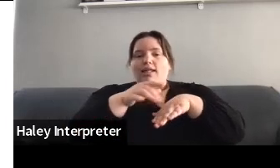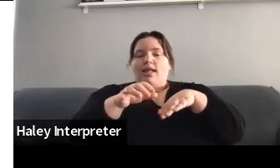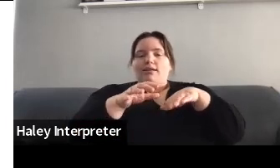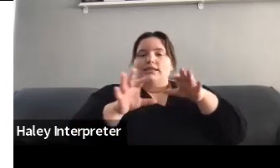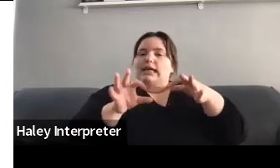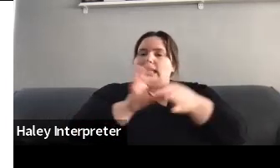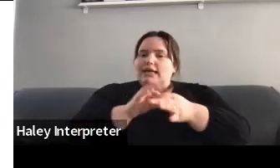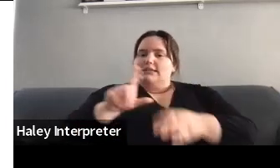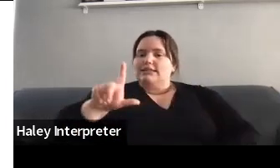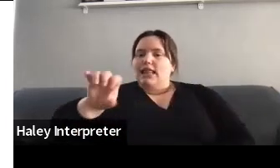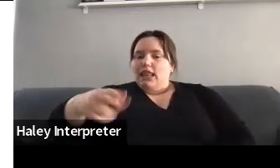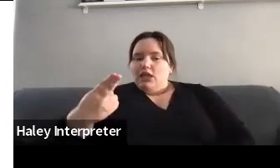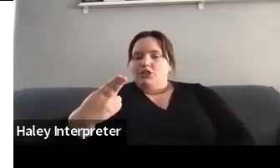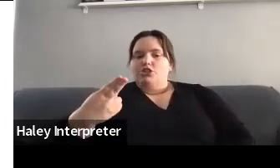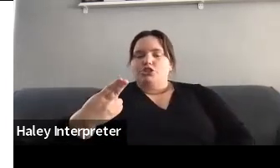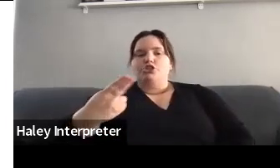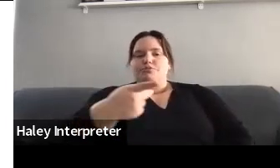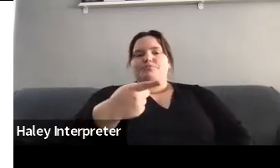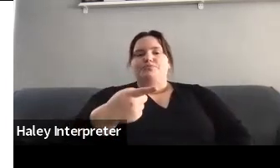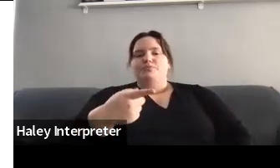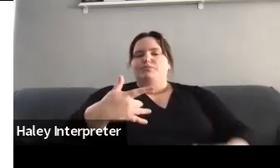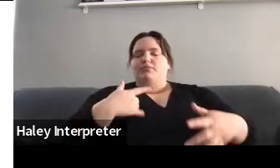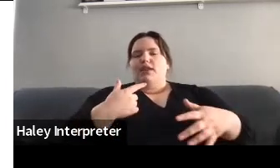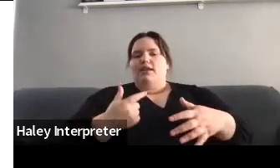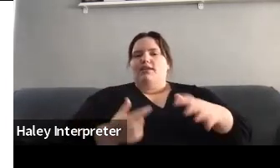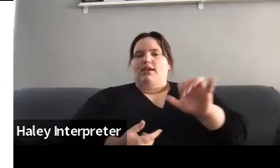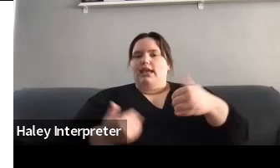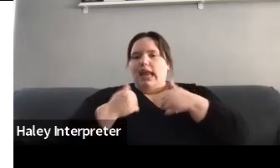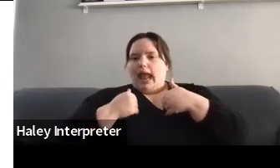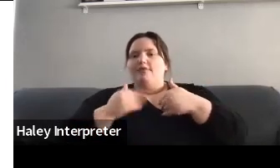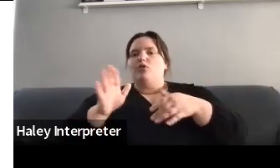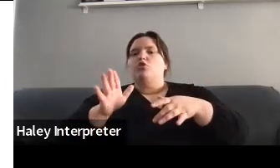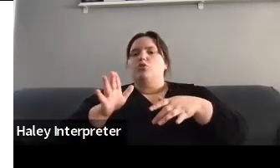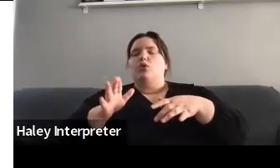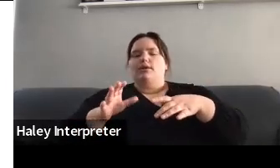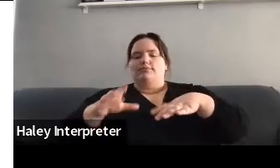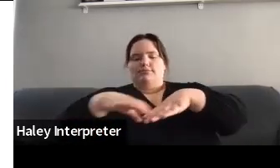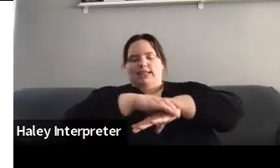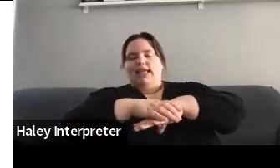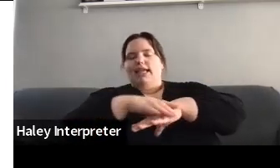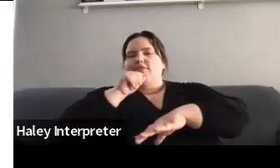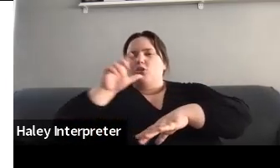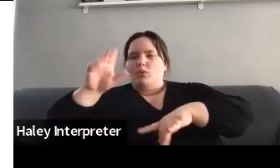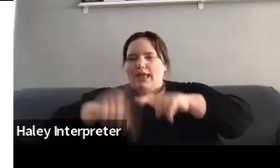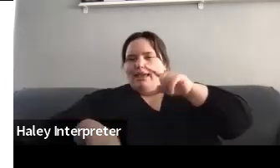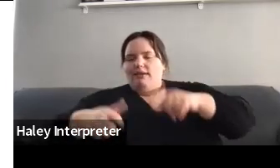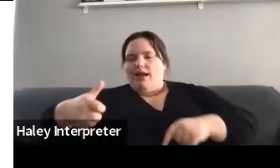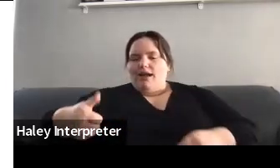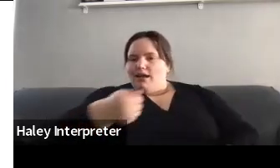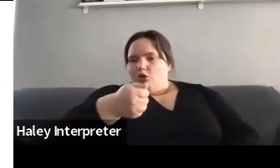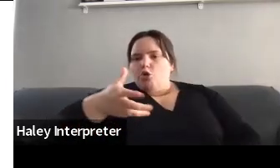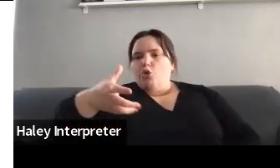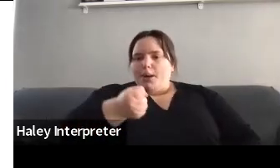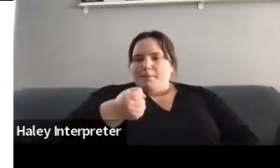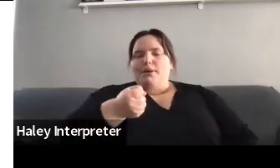attachment so that you can have that secure around your hand if you're not able to grip the leash well. Um, there